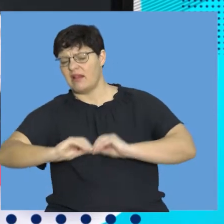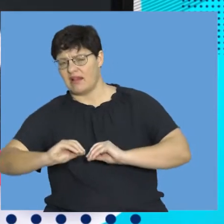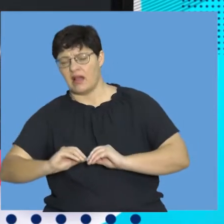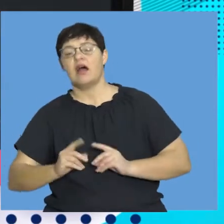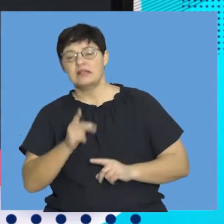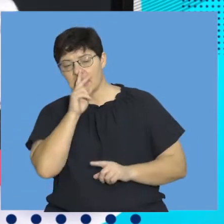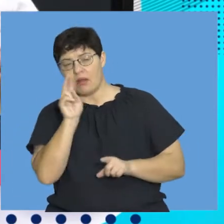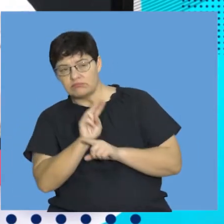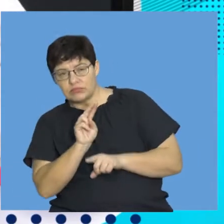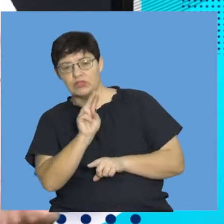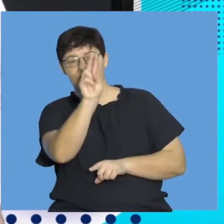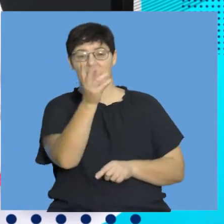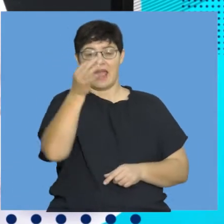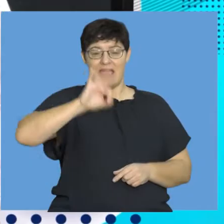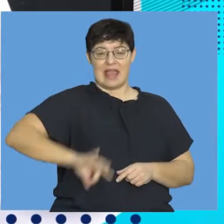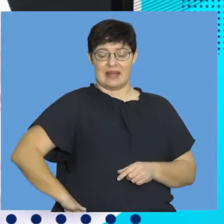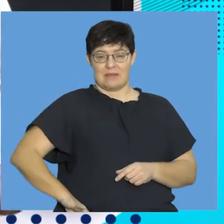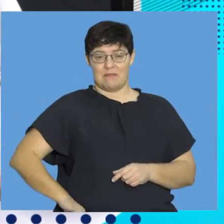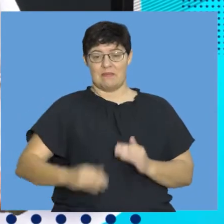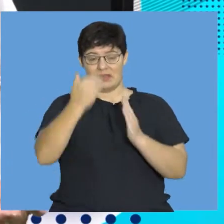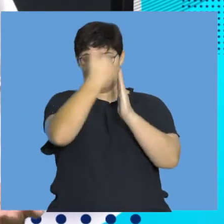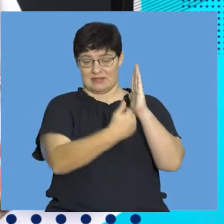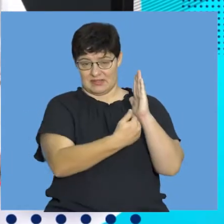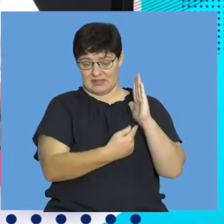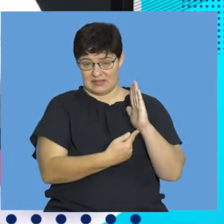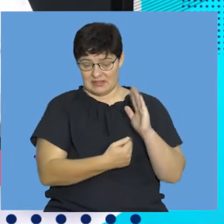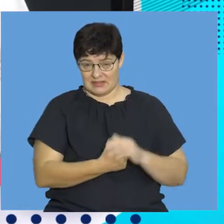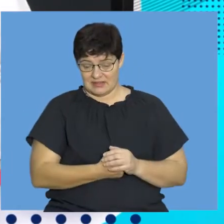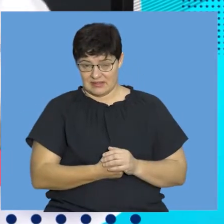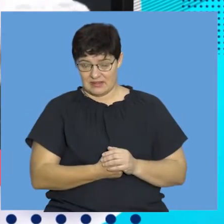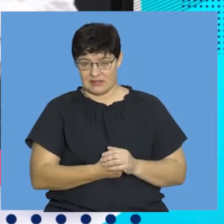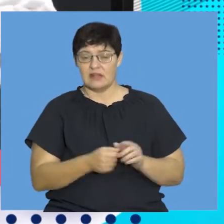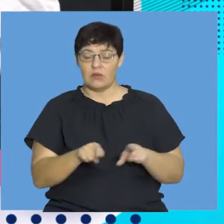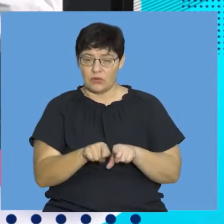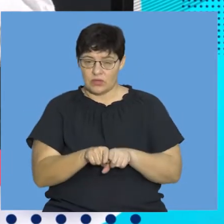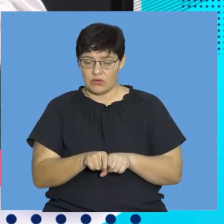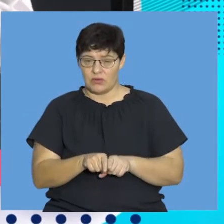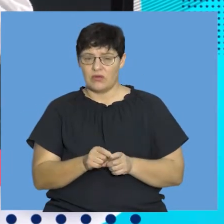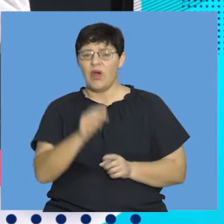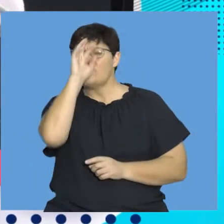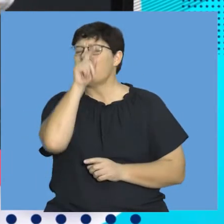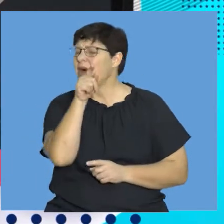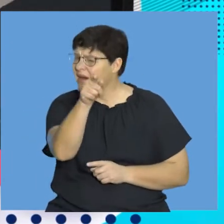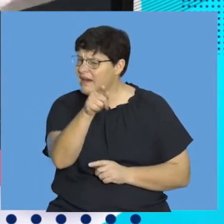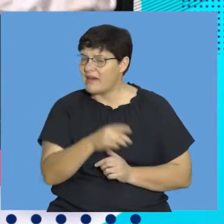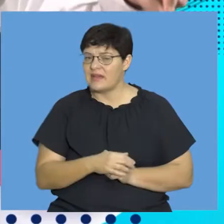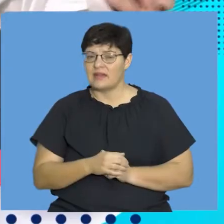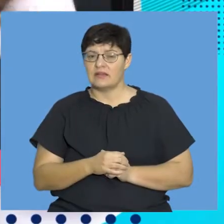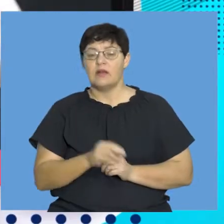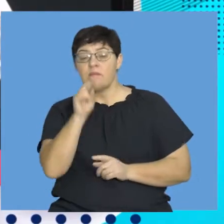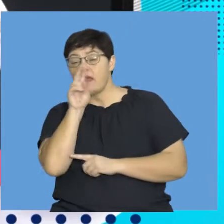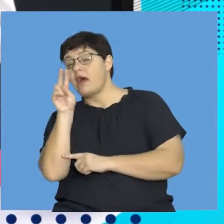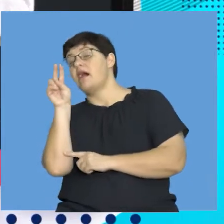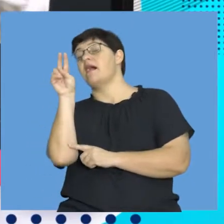the projected income statement. There we will look at projected. Remember something, you are